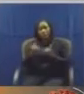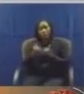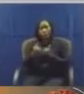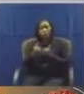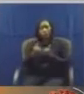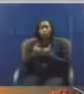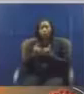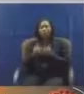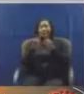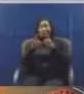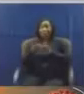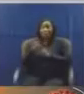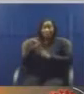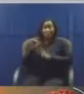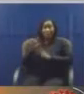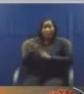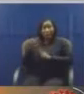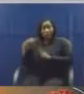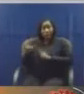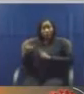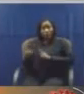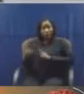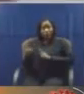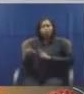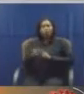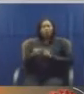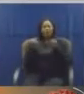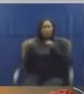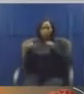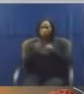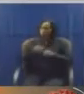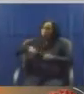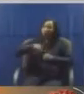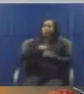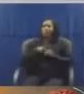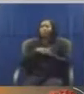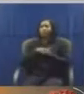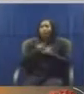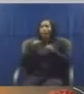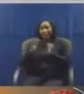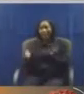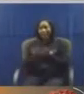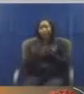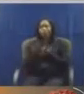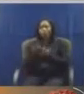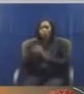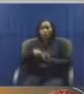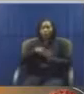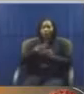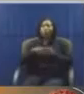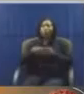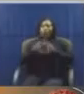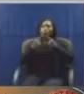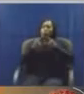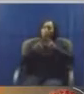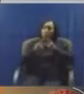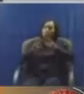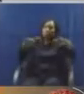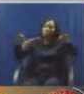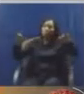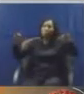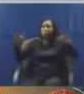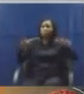degree are the departments, and of course, all of us, it's incumbent upon all of us, spreading the message about these very